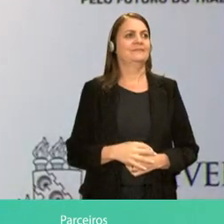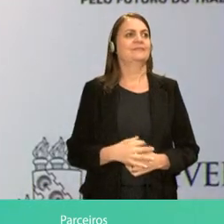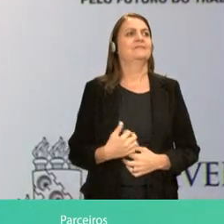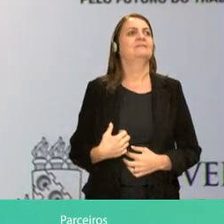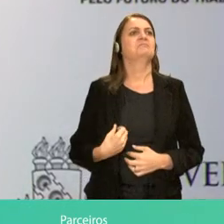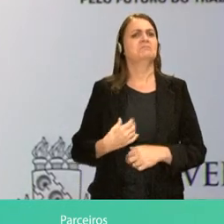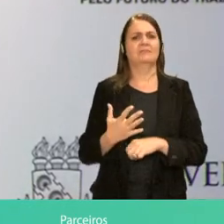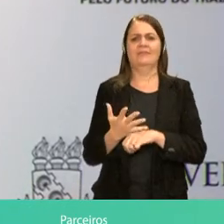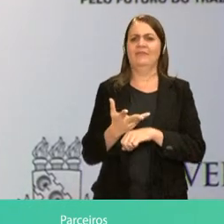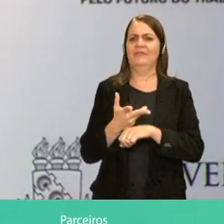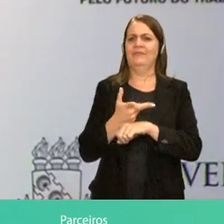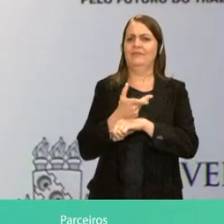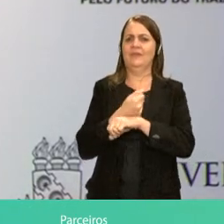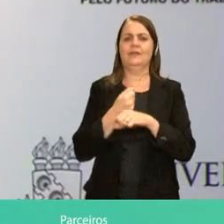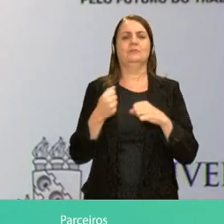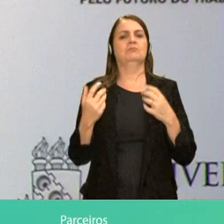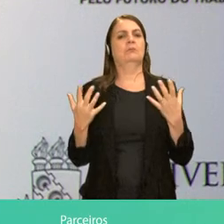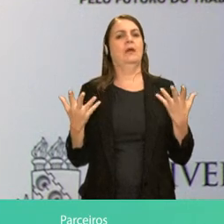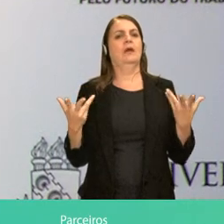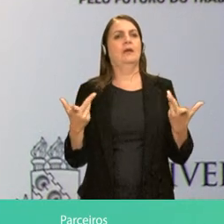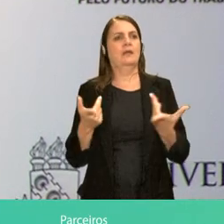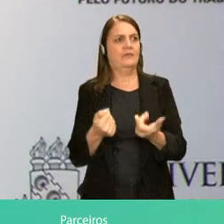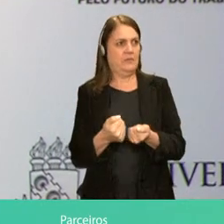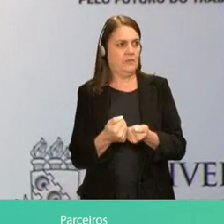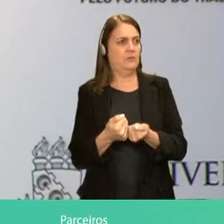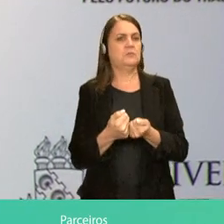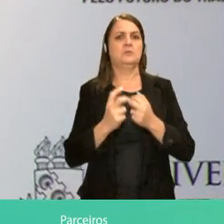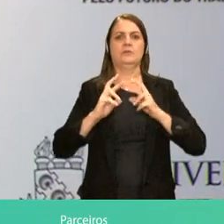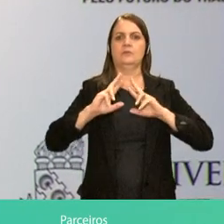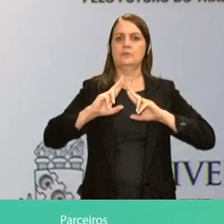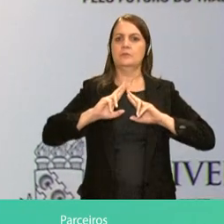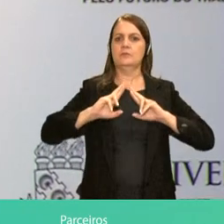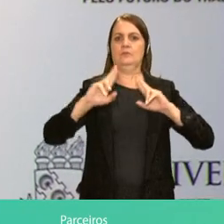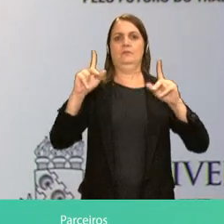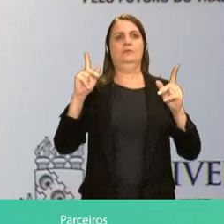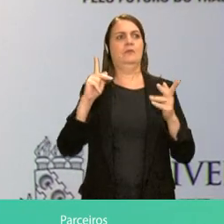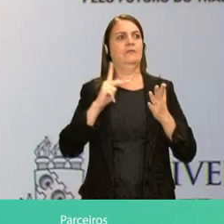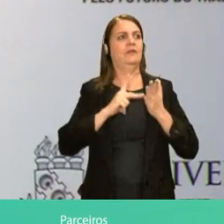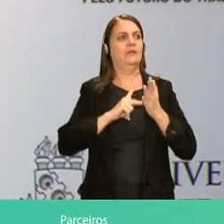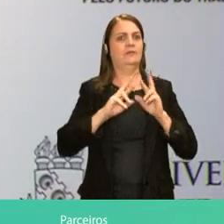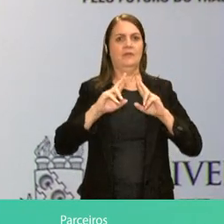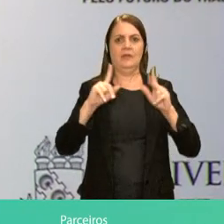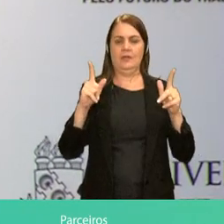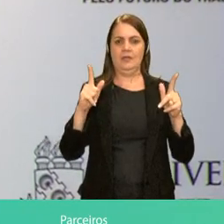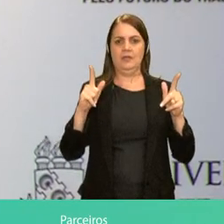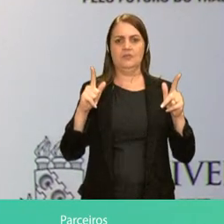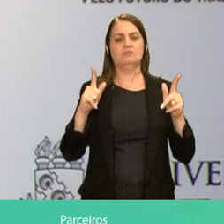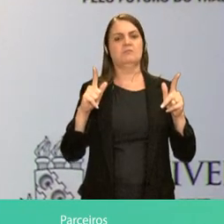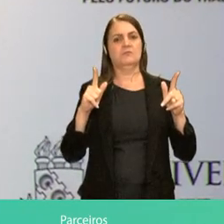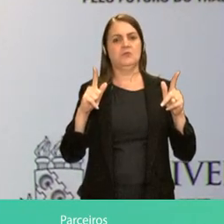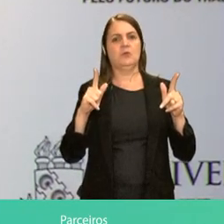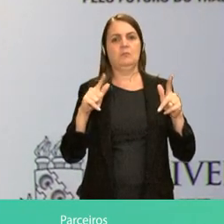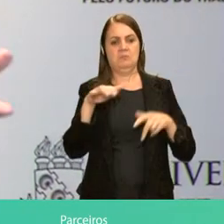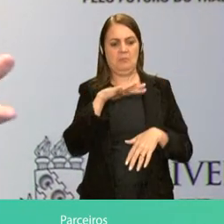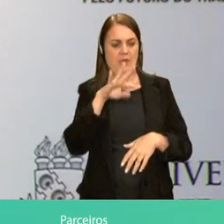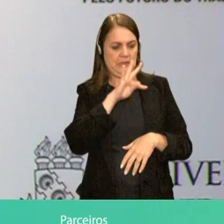Morning, everyone. This is a wonderful event, really differentiated from the technical,